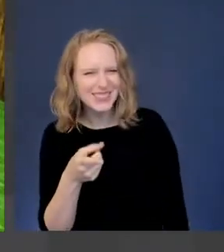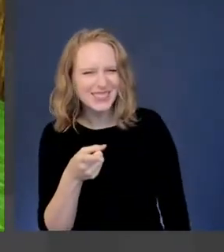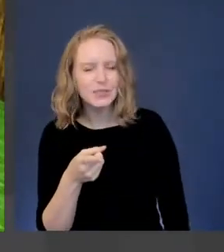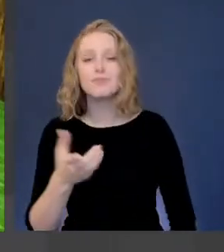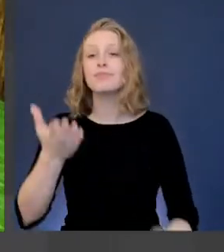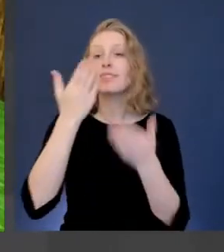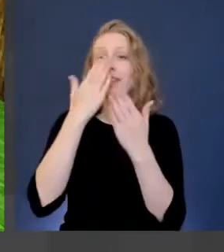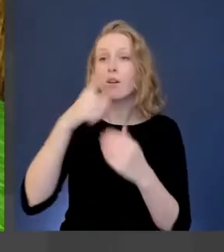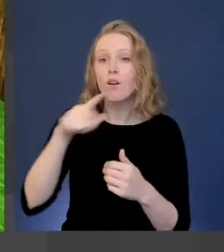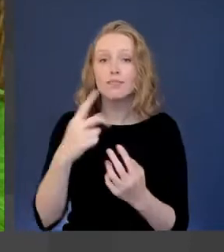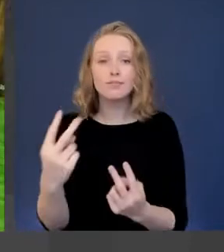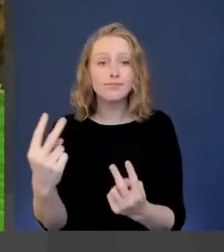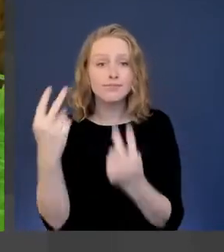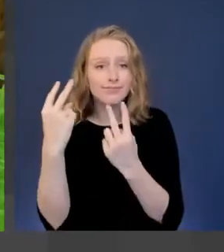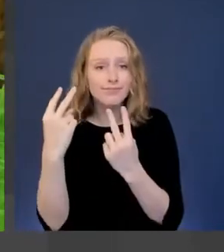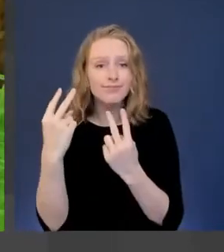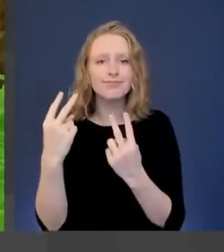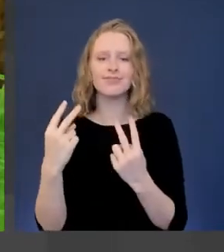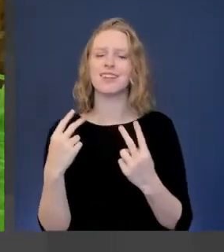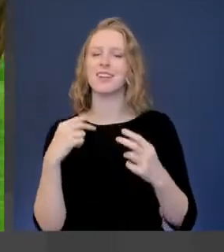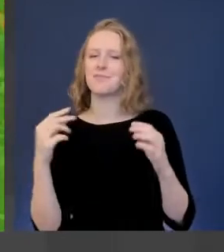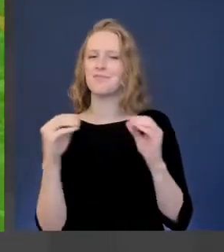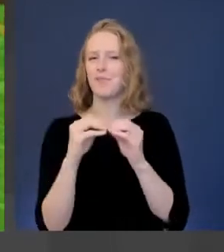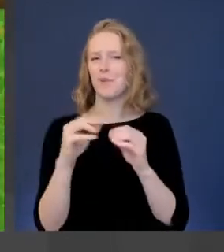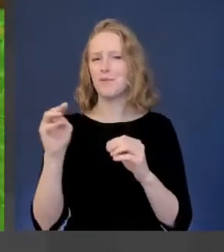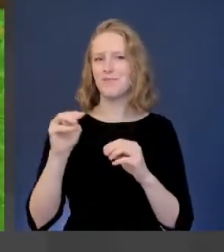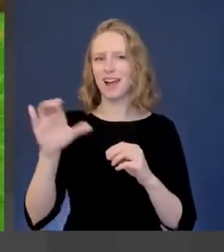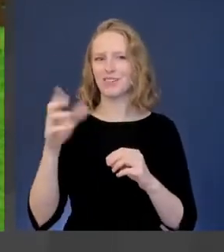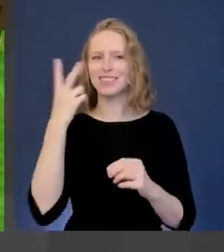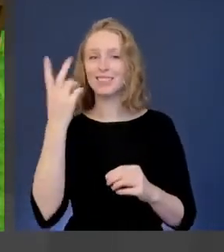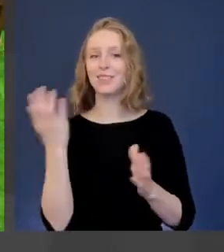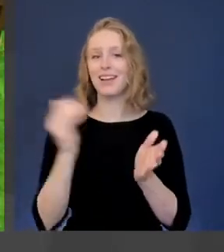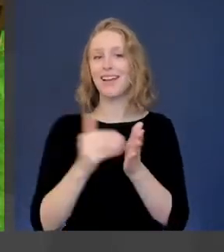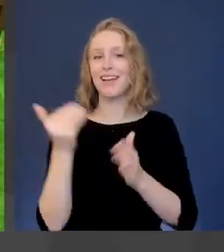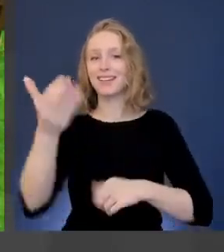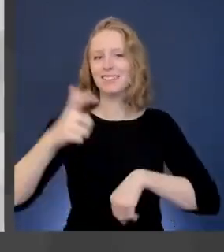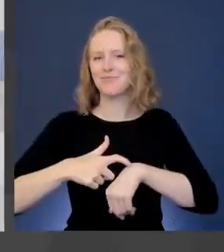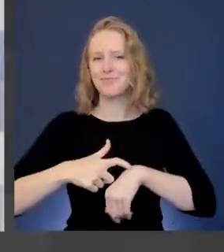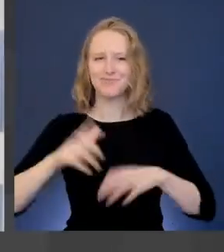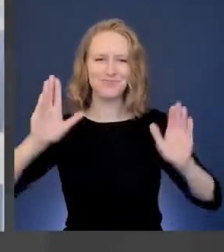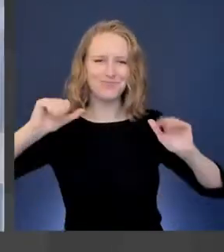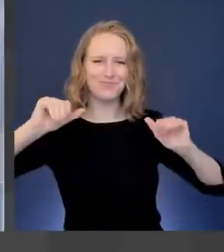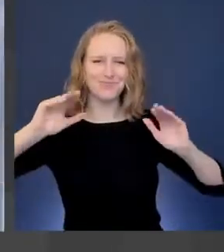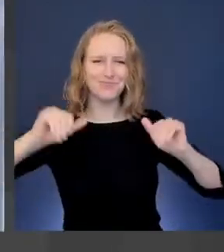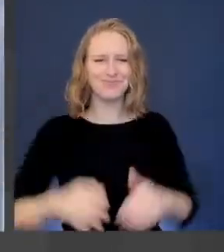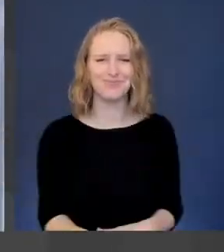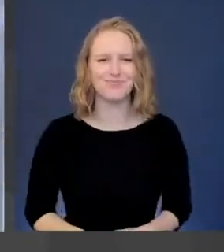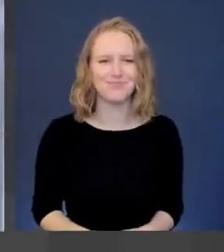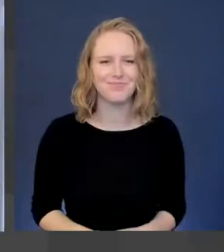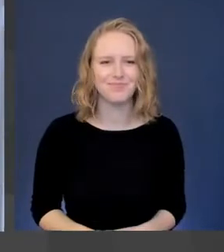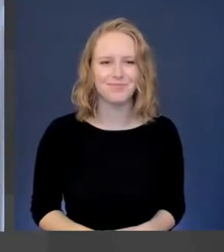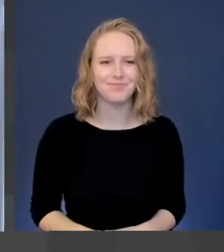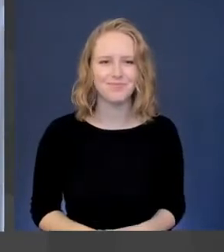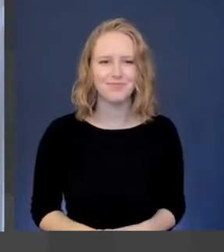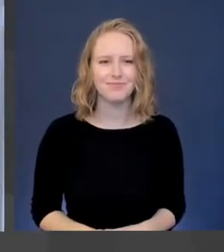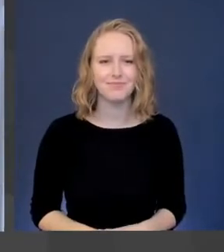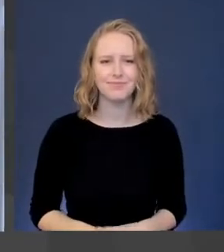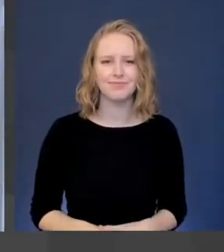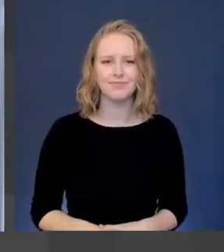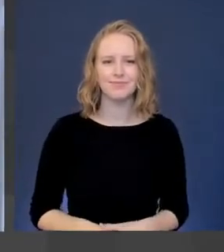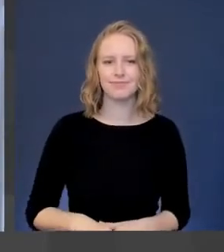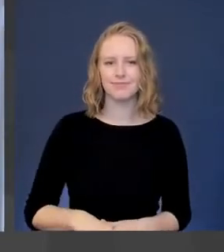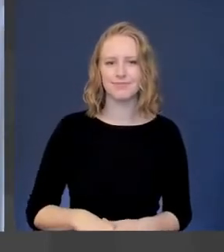for joining us for more Minecraft. I'll see you next time. Bye. Bye bye. Fala pessoal, eu sou o Jazz Ghost,